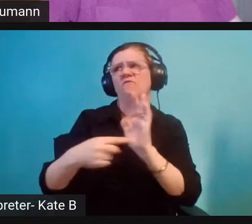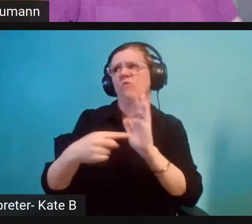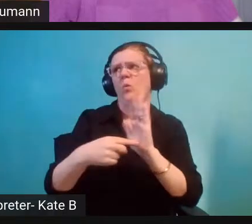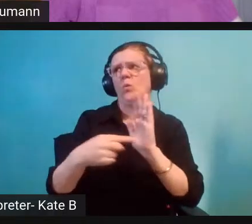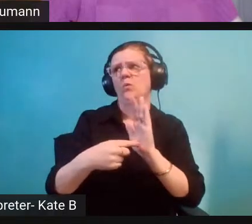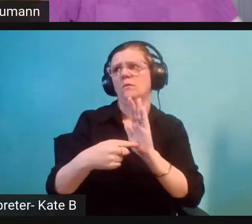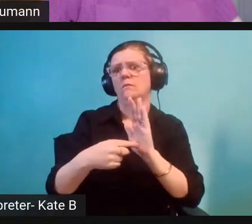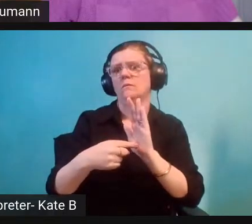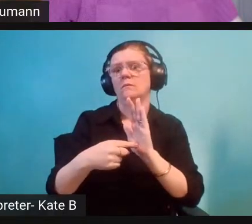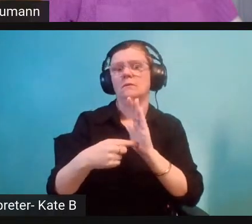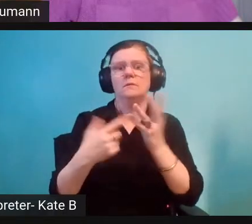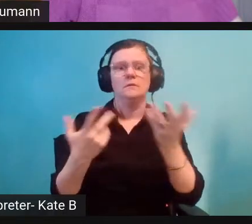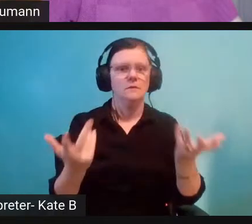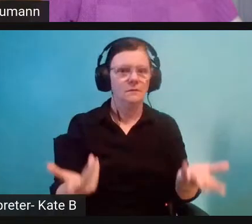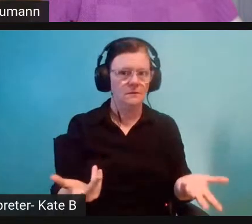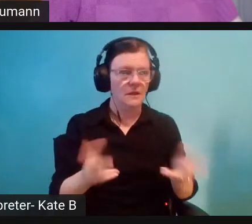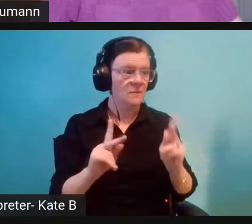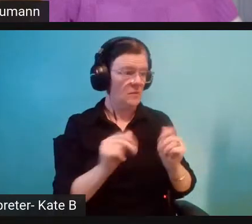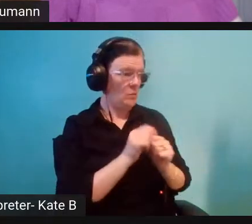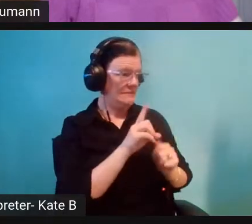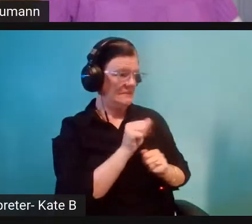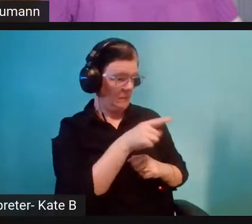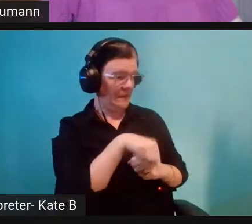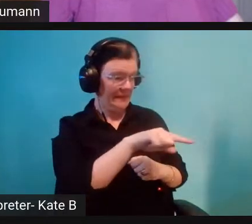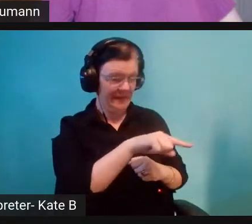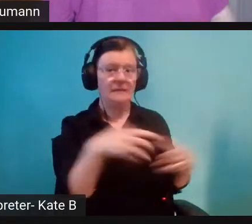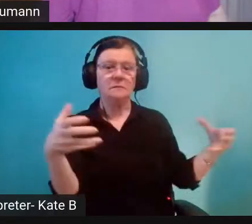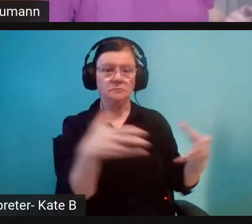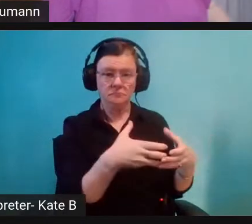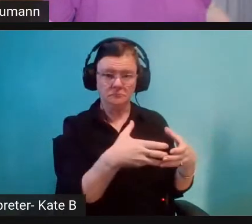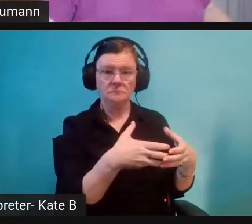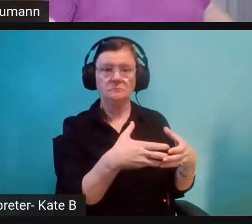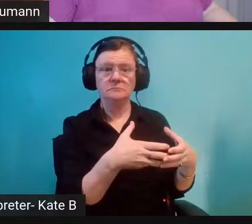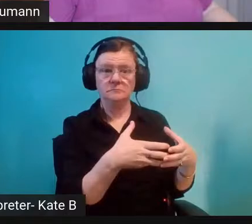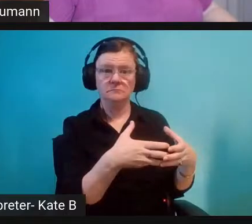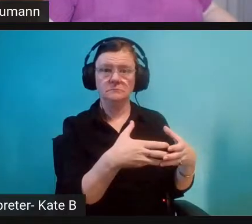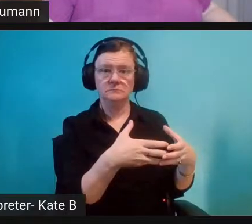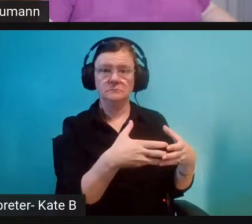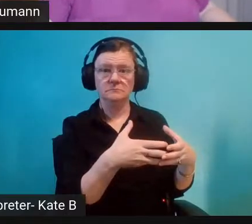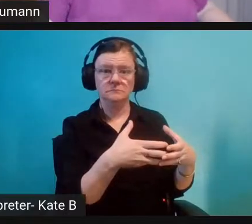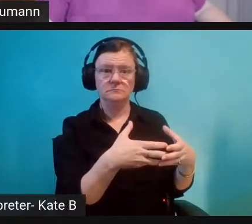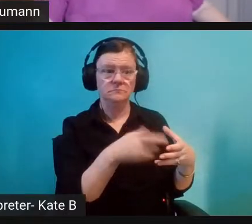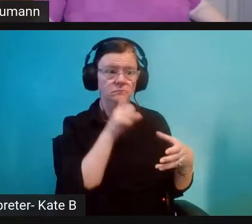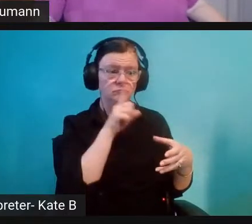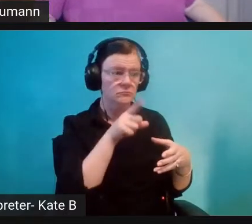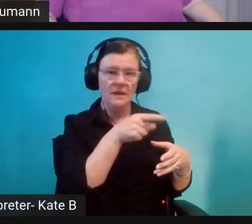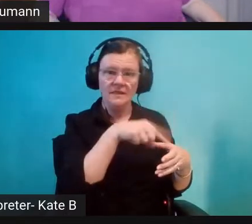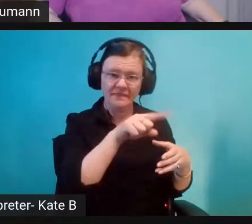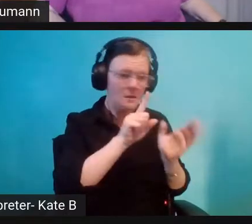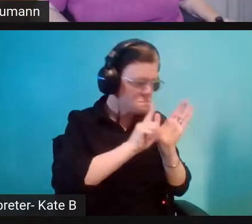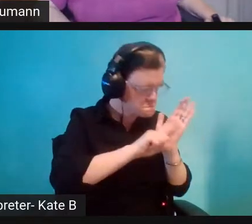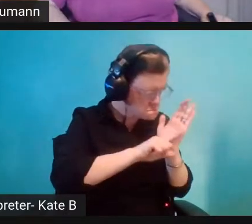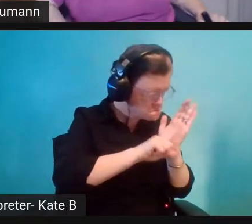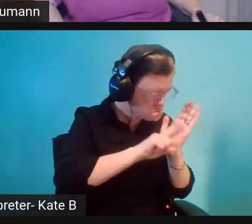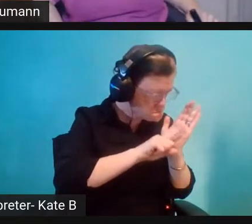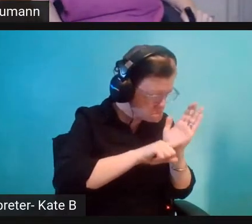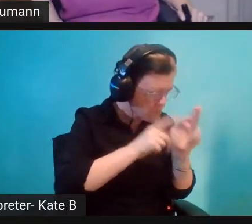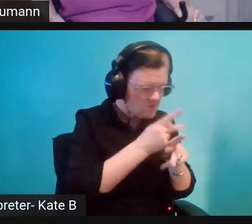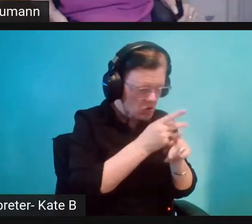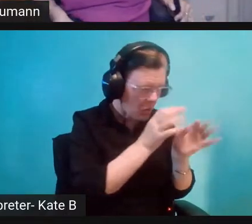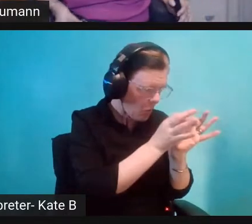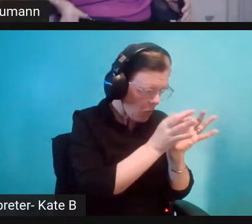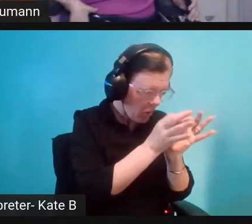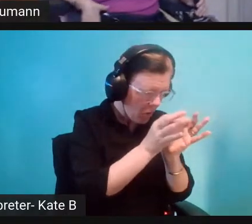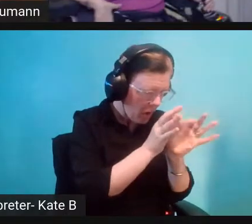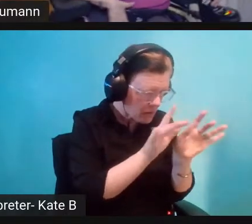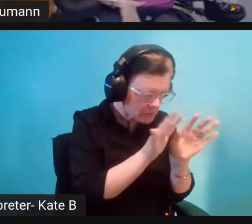a coalition of the people with disabilities that had come together after 504 did the actual research to find out how much it was actually going to cost to make